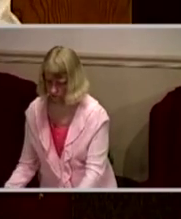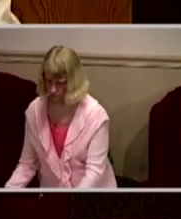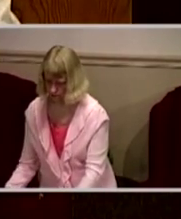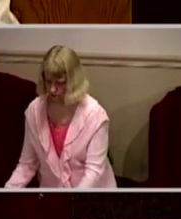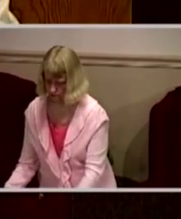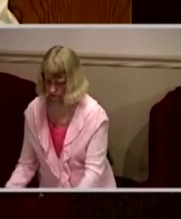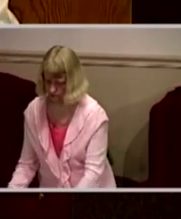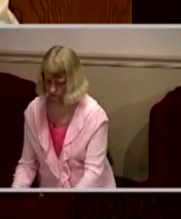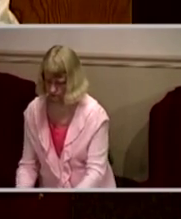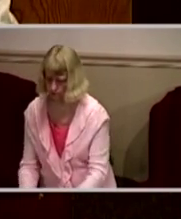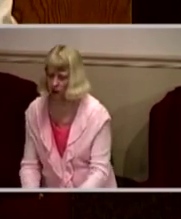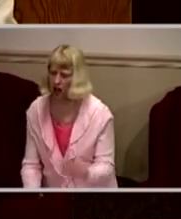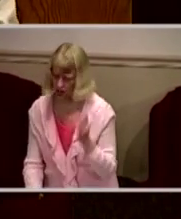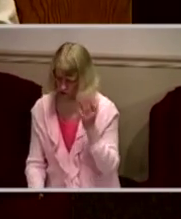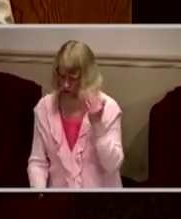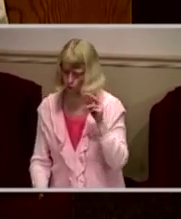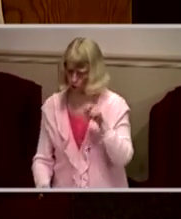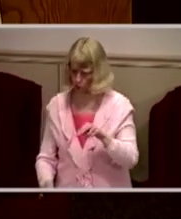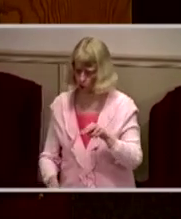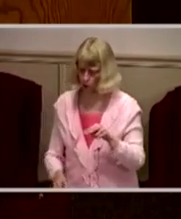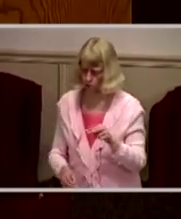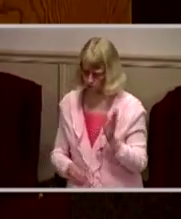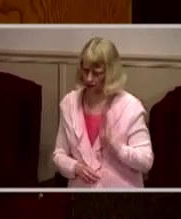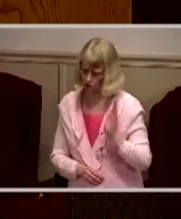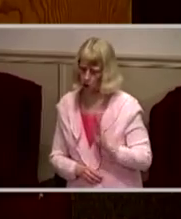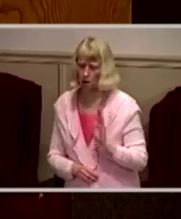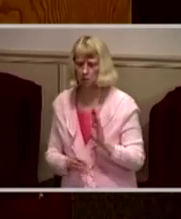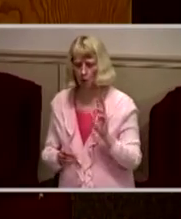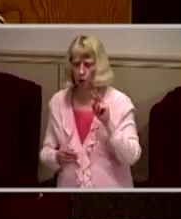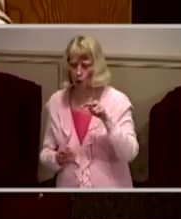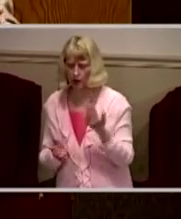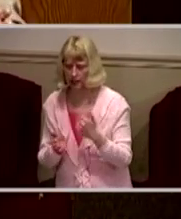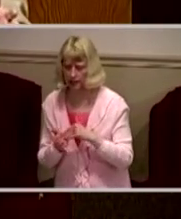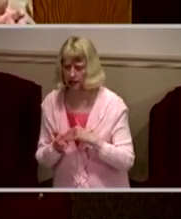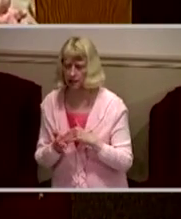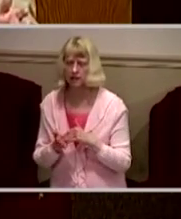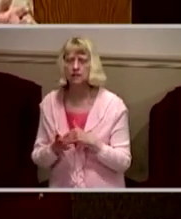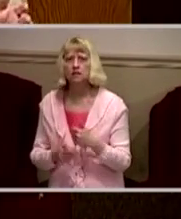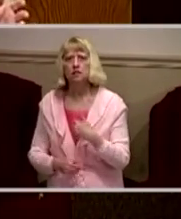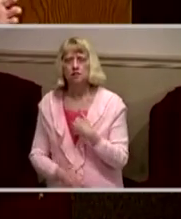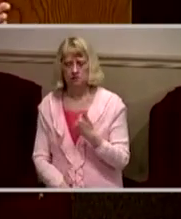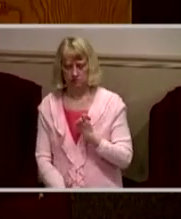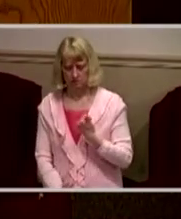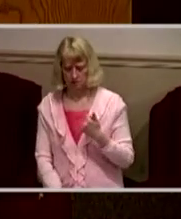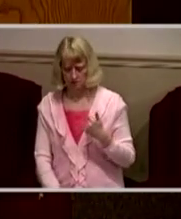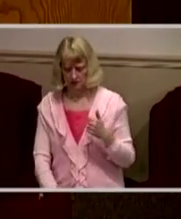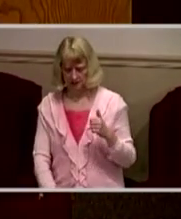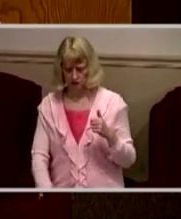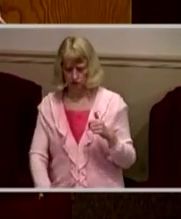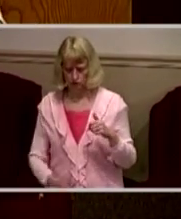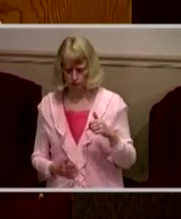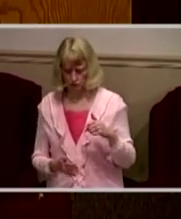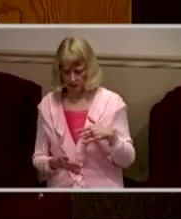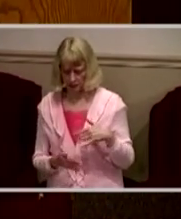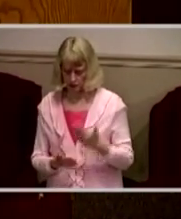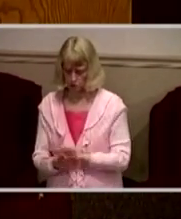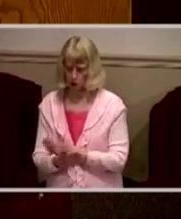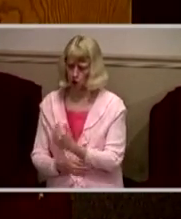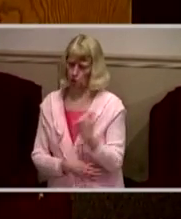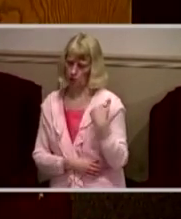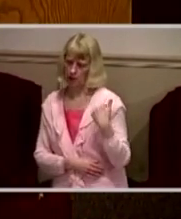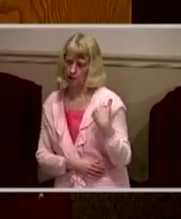2 earlier, but we may even be looking at this a little bit later, because as I was going through it this morning, I was reminded of the